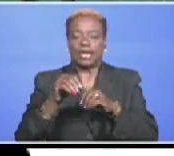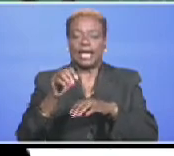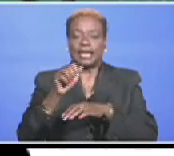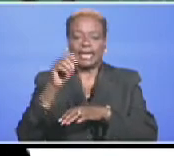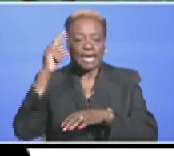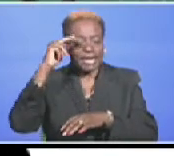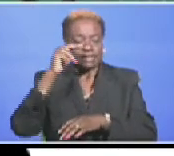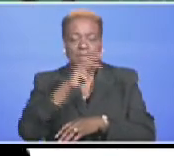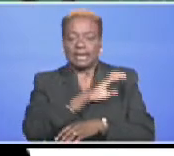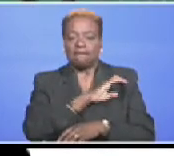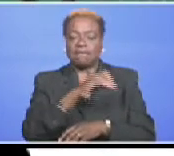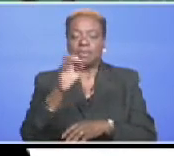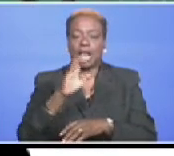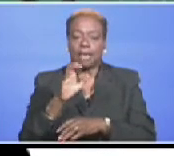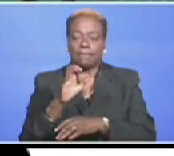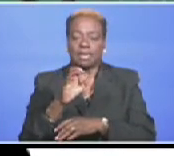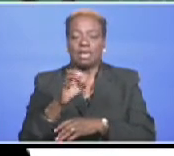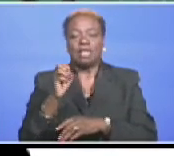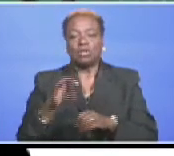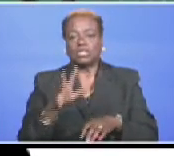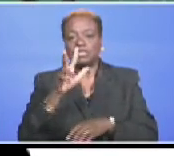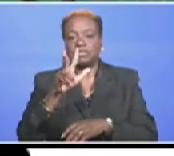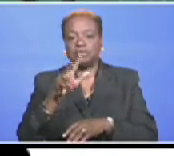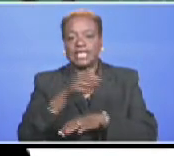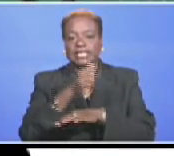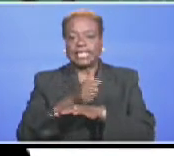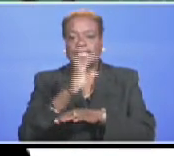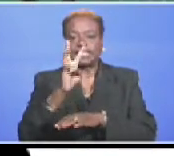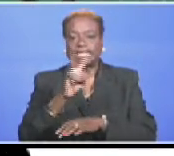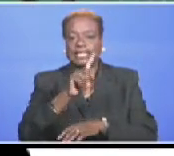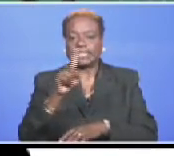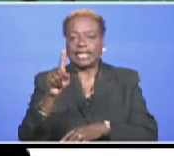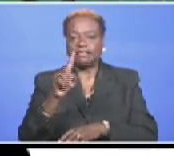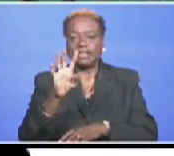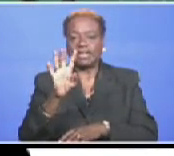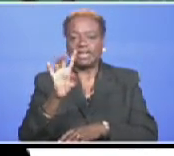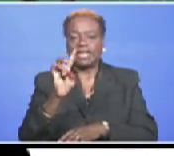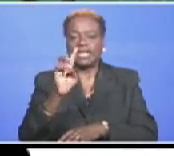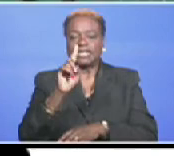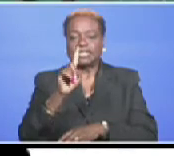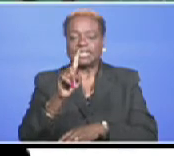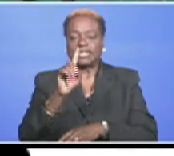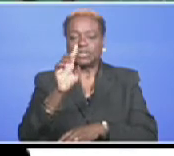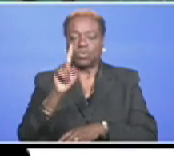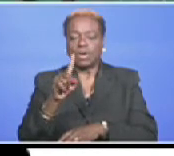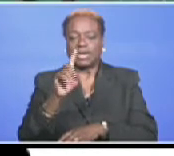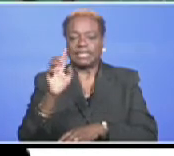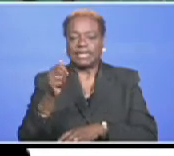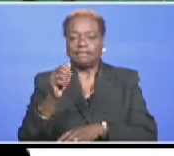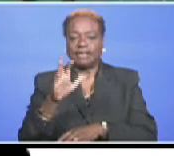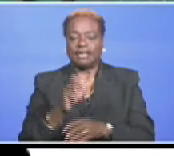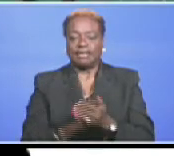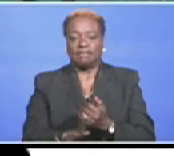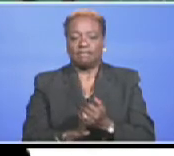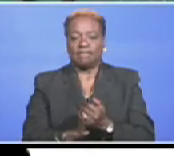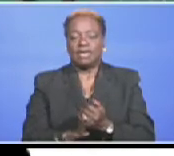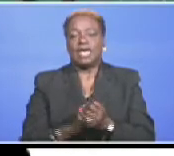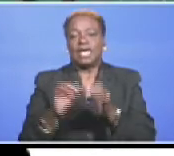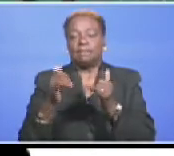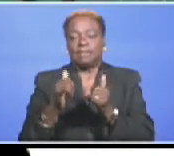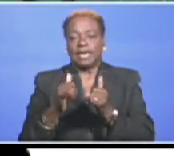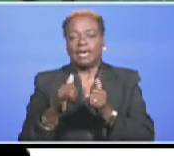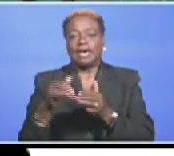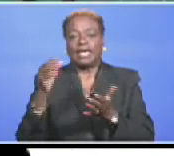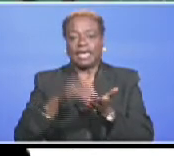Nicolas Mejia from Colombia, losing in 3 sets, 6-7, 6-1, and 10-5. Justin playing in CANCUN again this week in